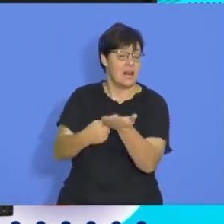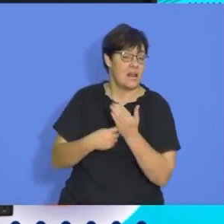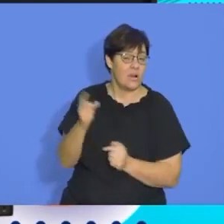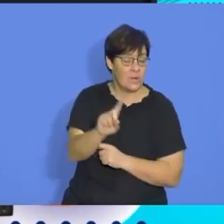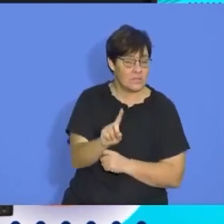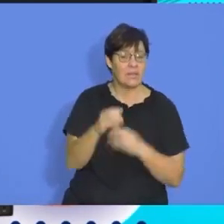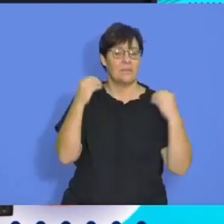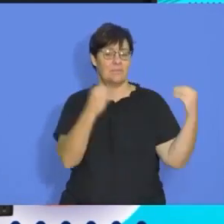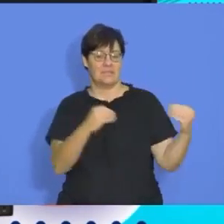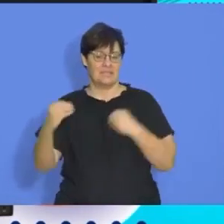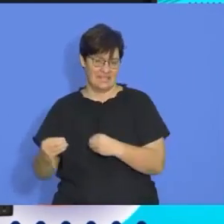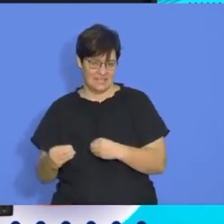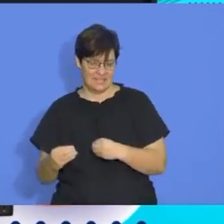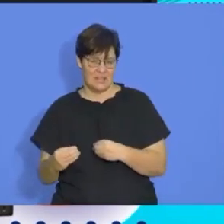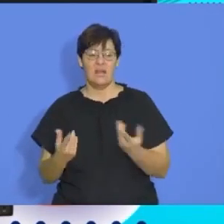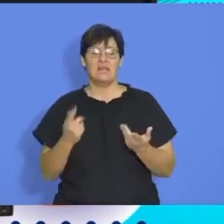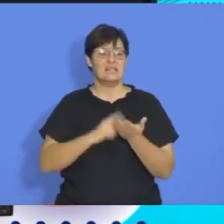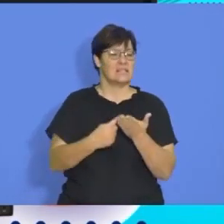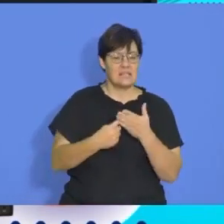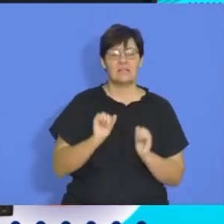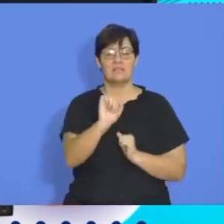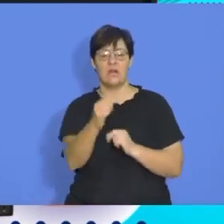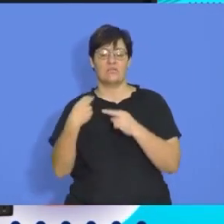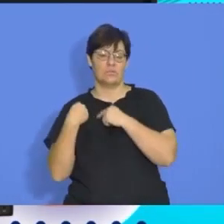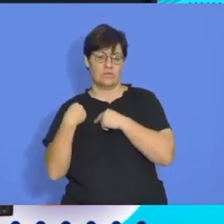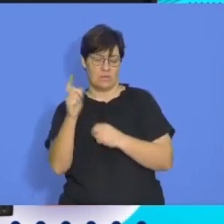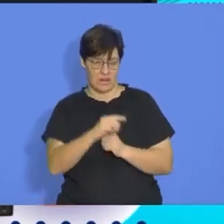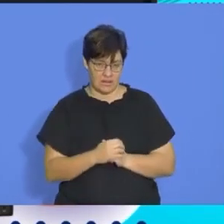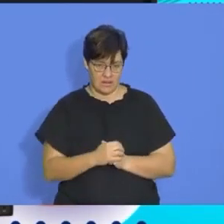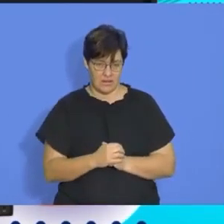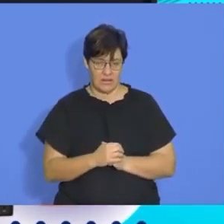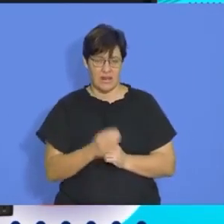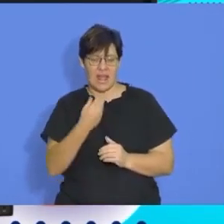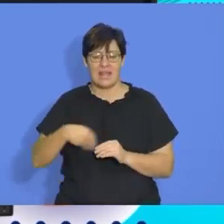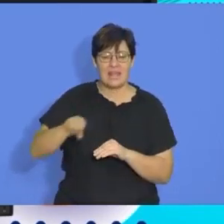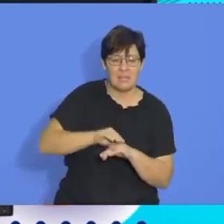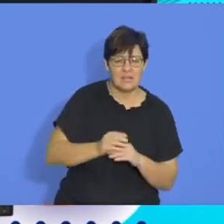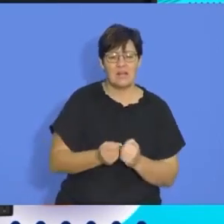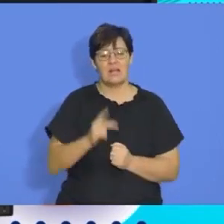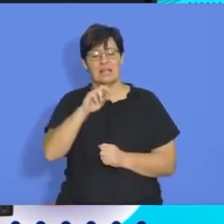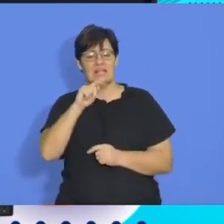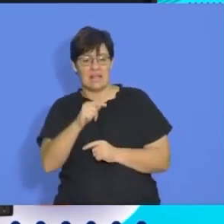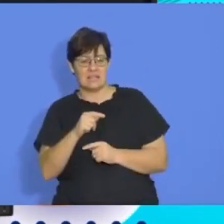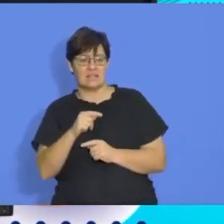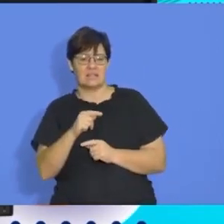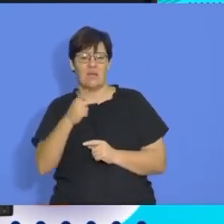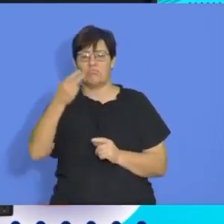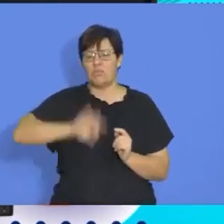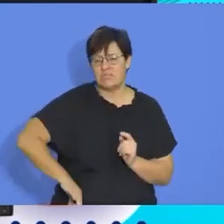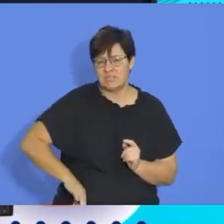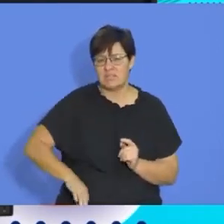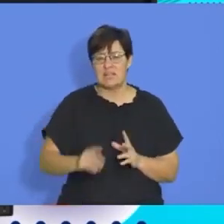Talk about the business, talk about your responsibilities, talk about capital, net